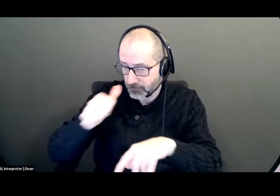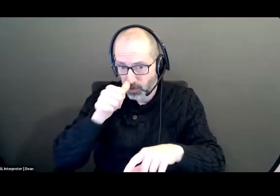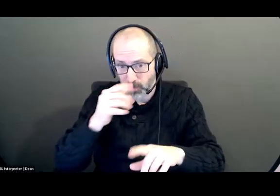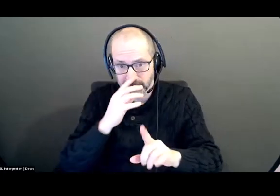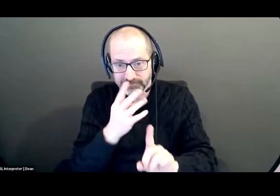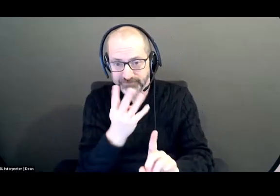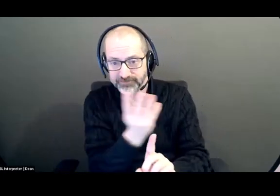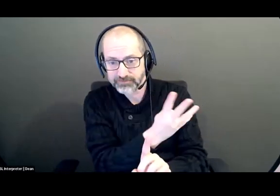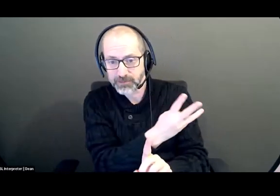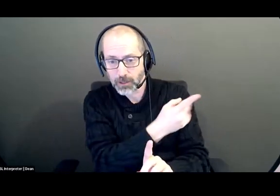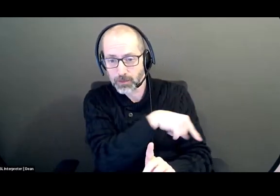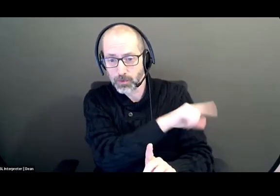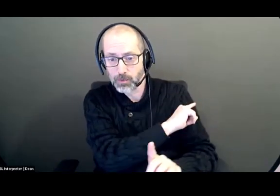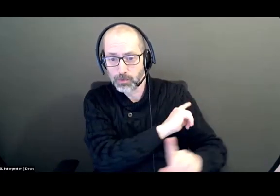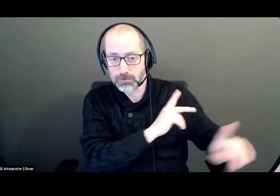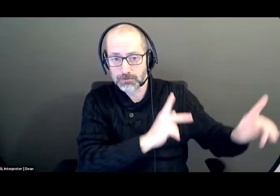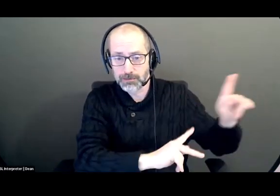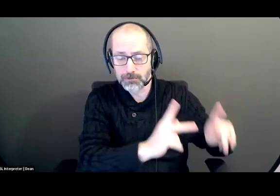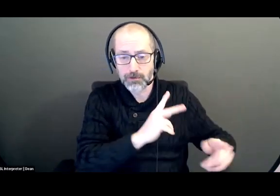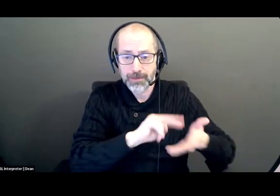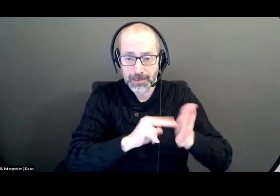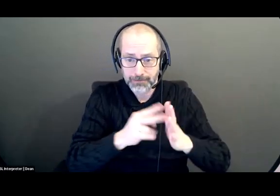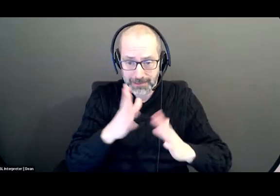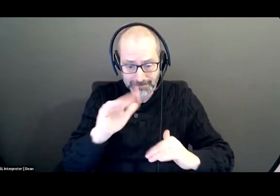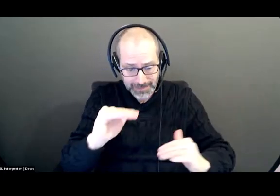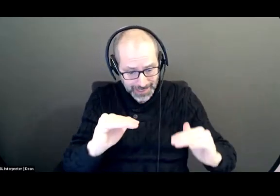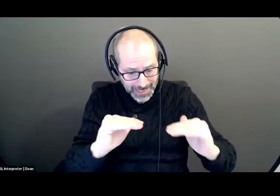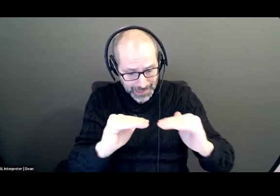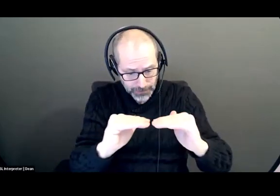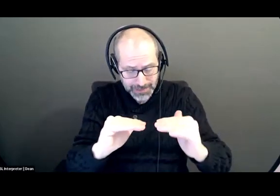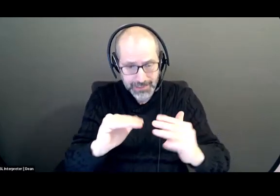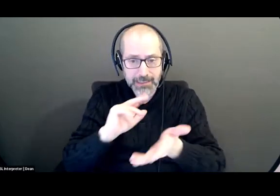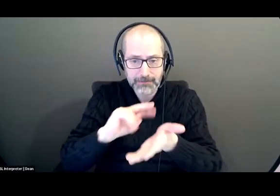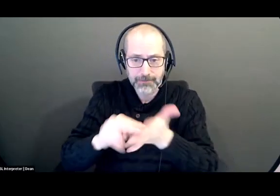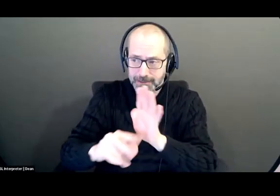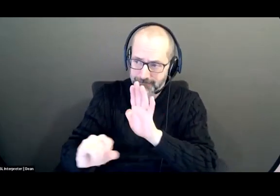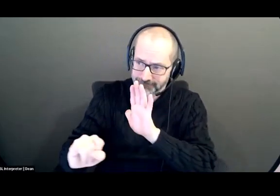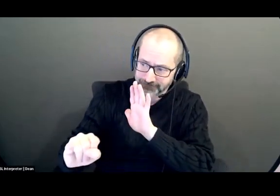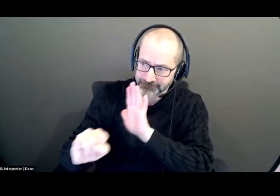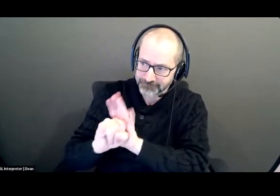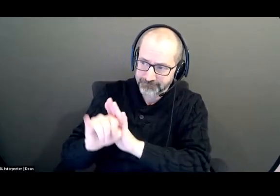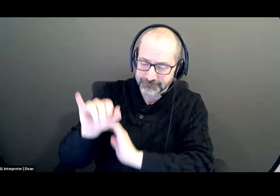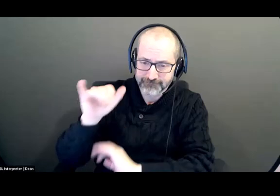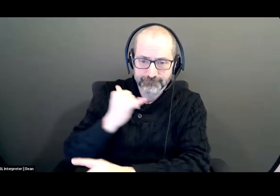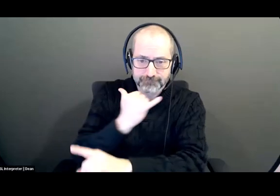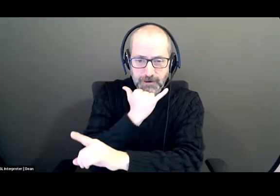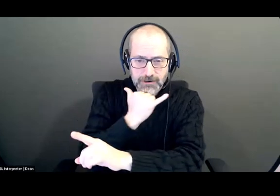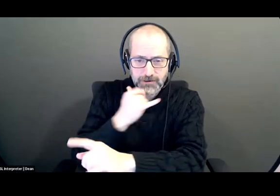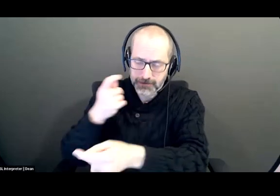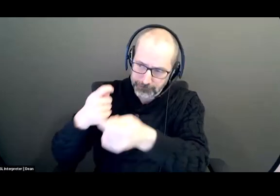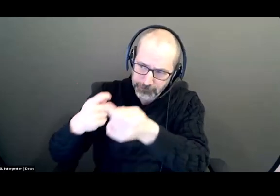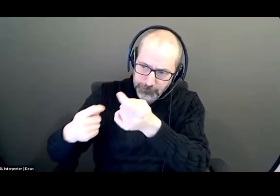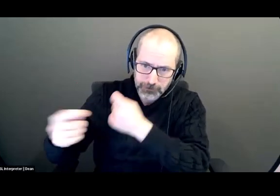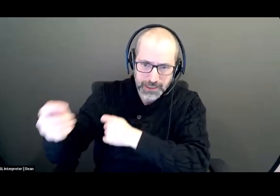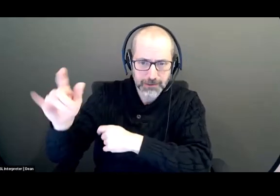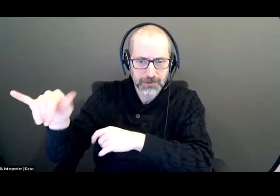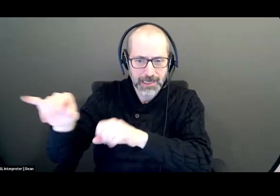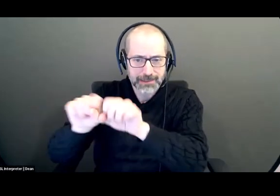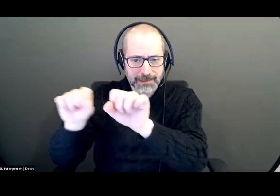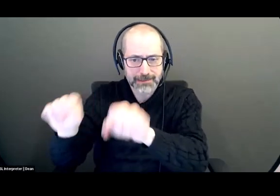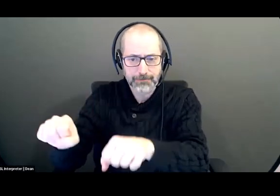there and have existed for longer than we can tell, that have always worked to honor end-of-life